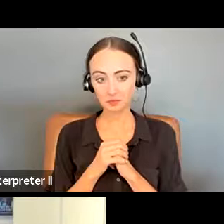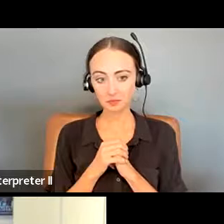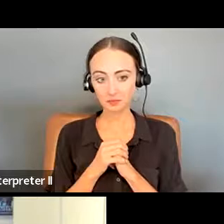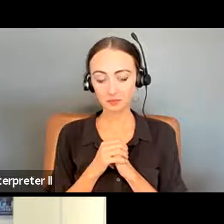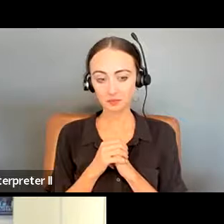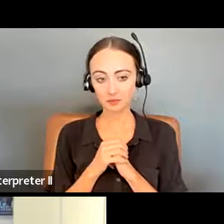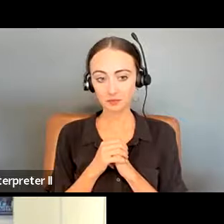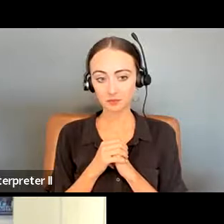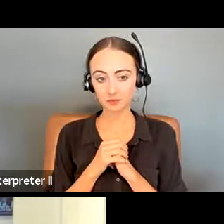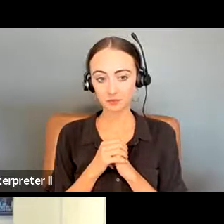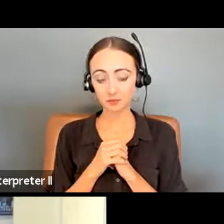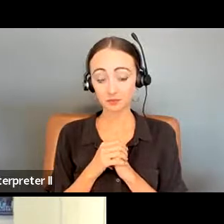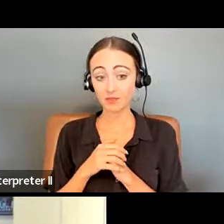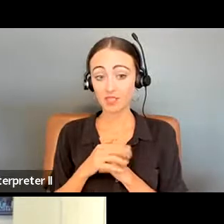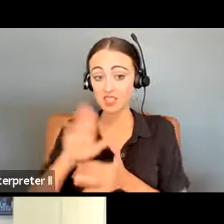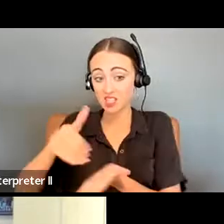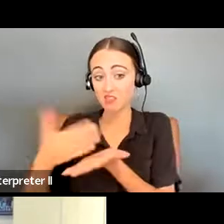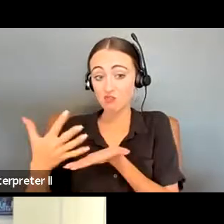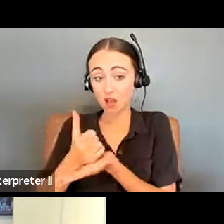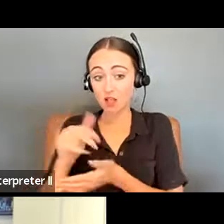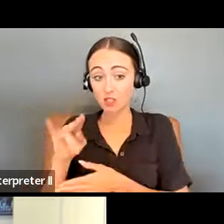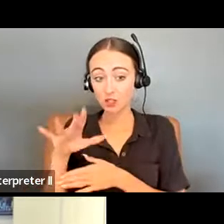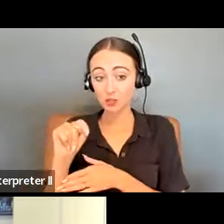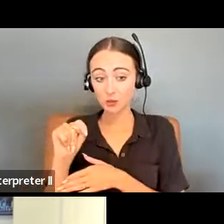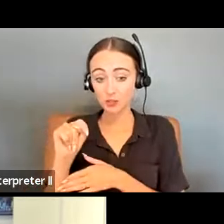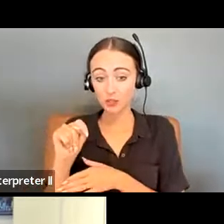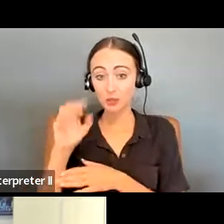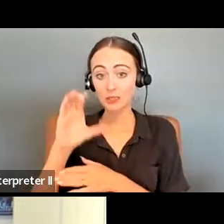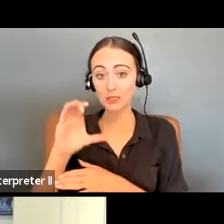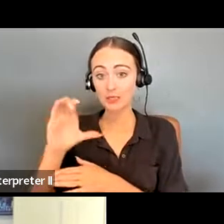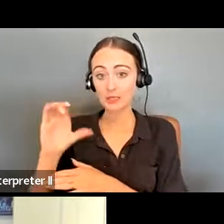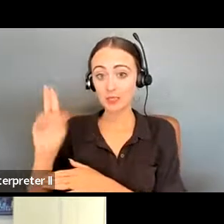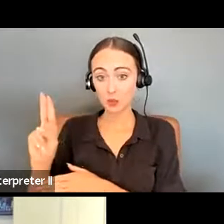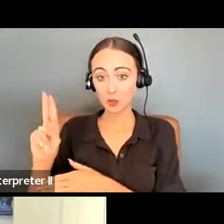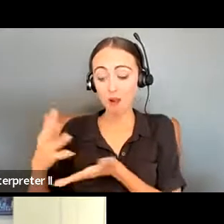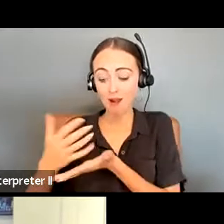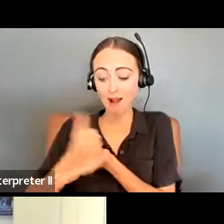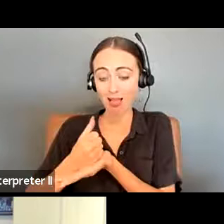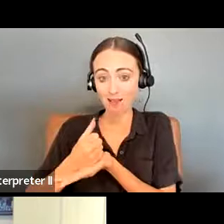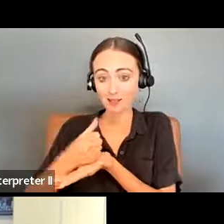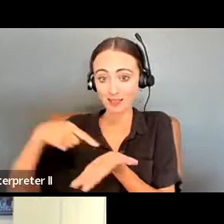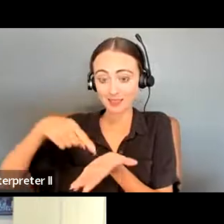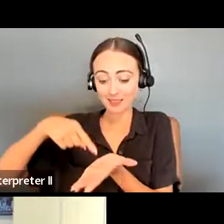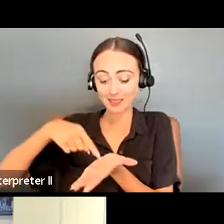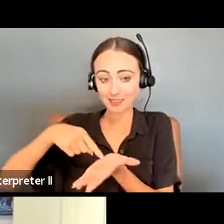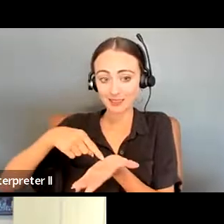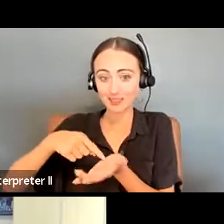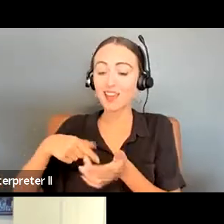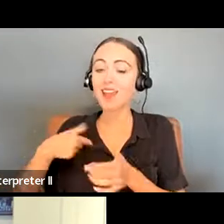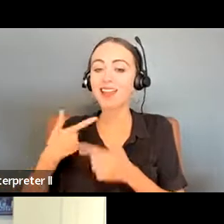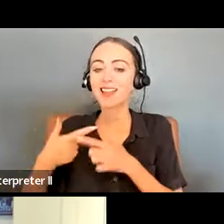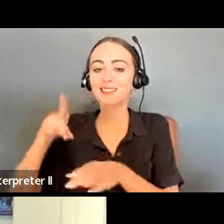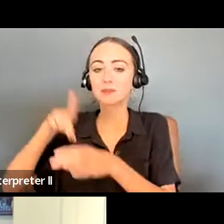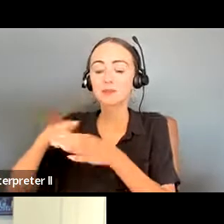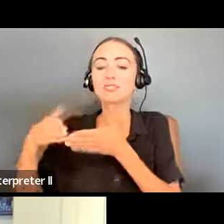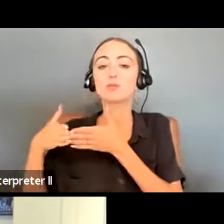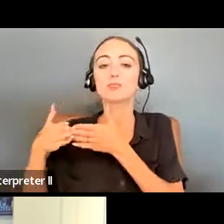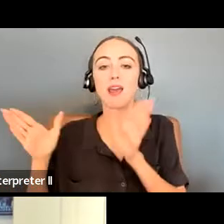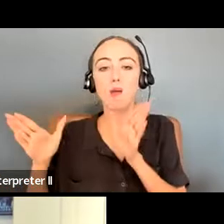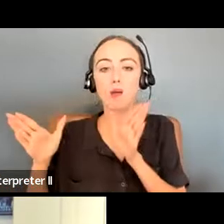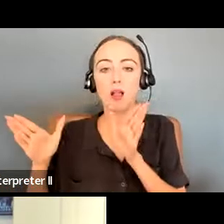When the Central Collections Unit, or CCU, collects these delinquent fines, the funds are deposited into the general